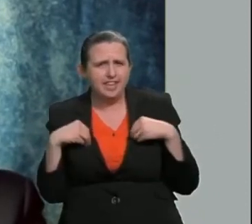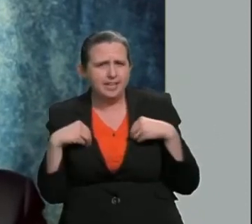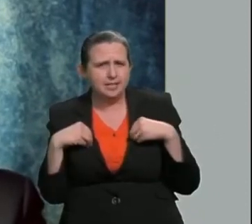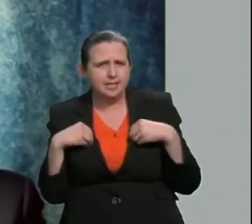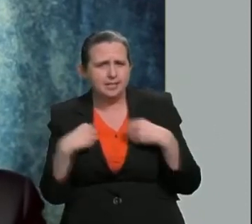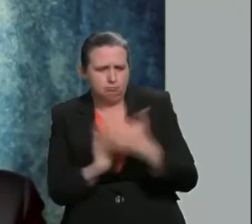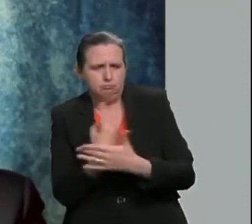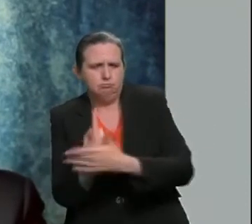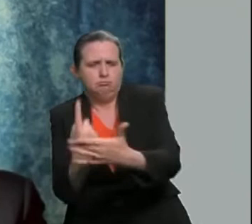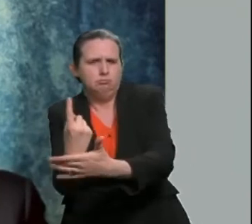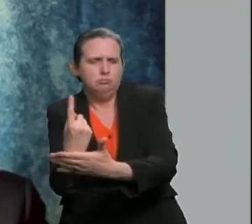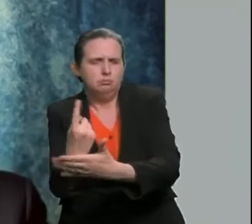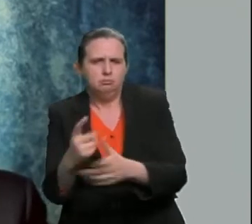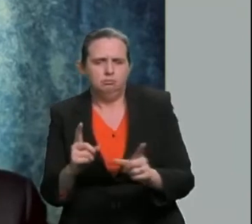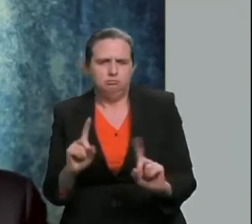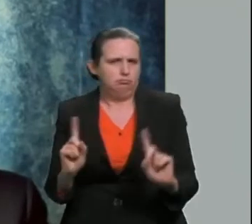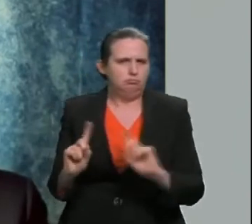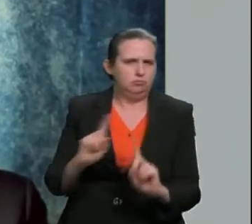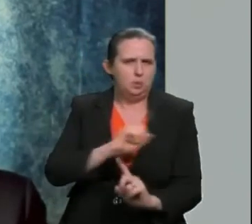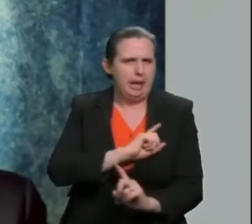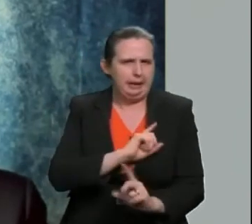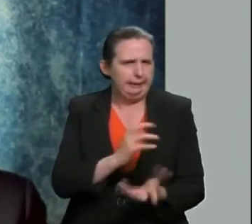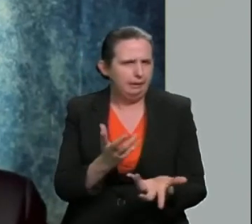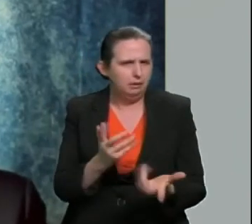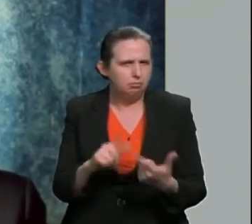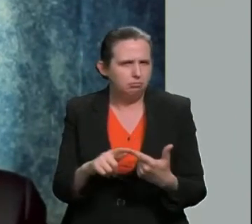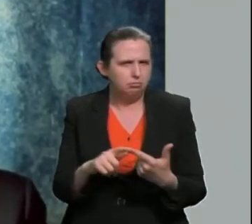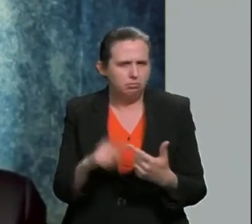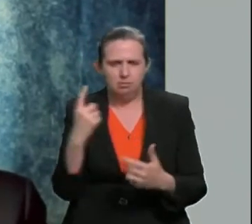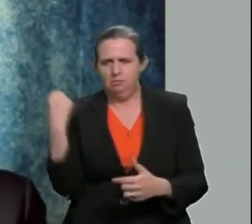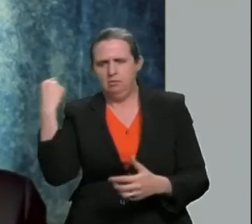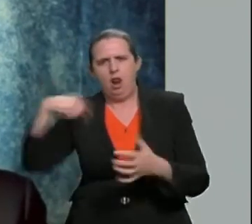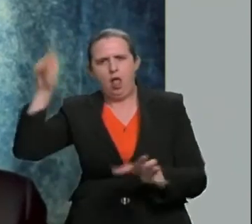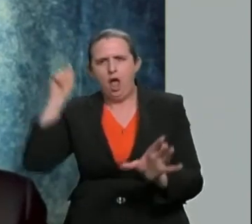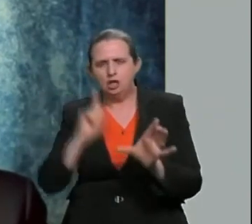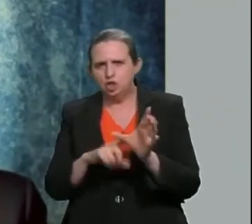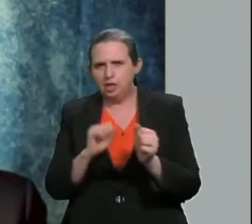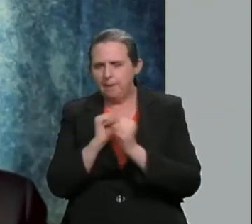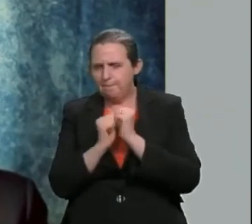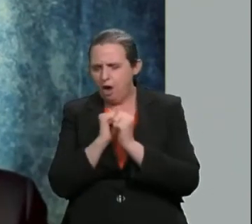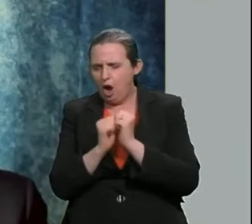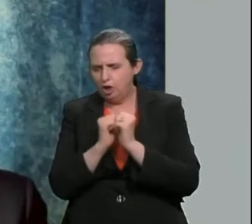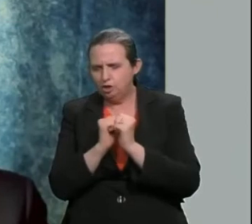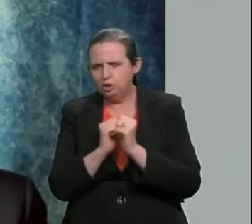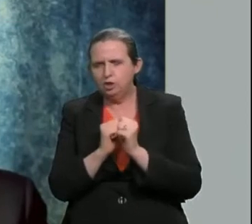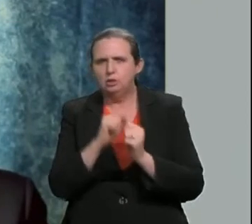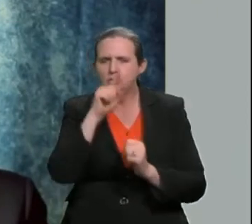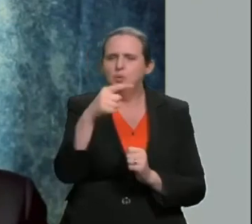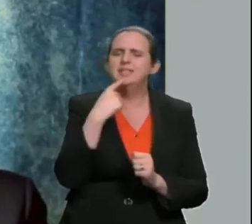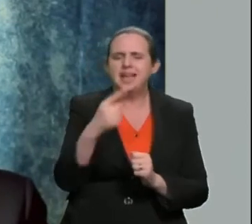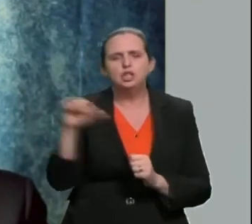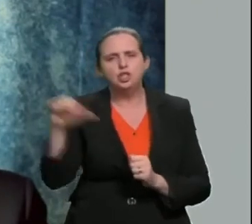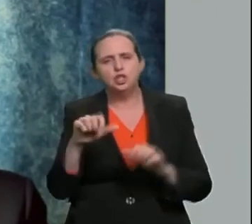home are working from home. Yet in March last year, 250 people were working on site. Now the numbers are in